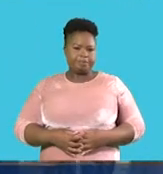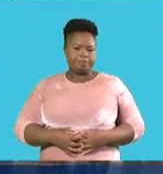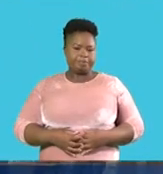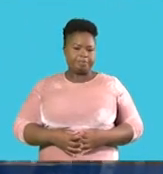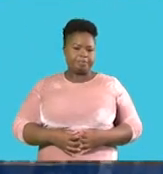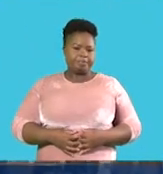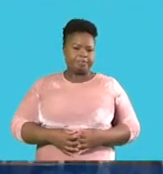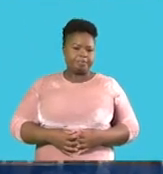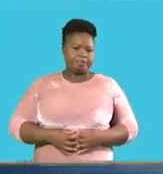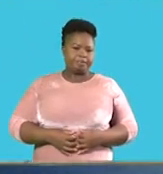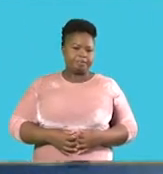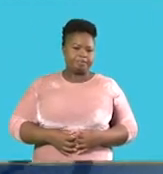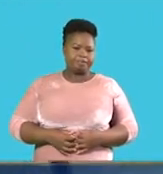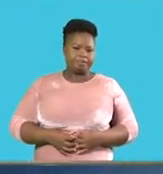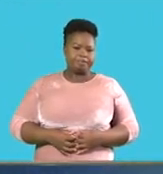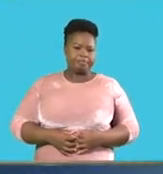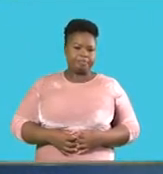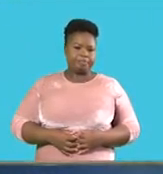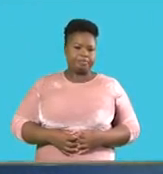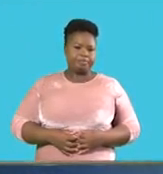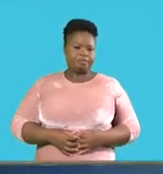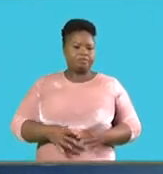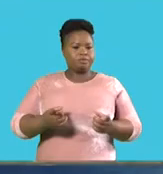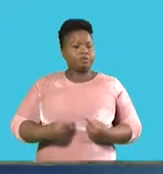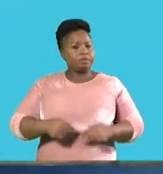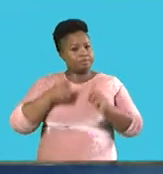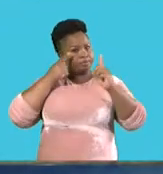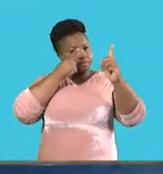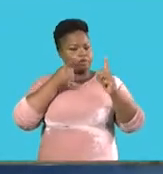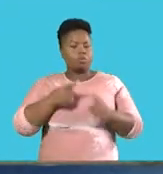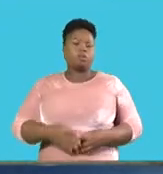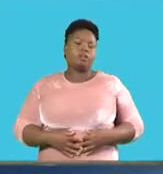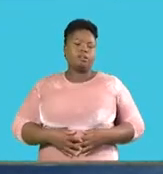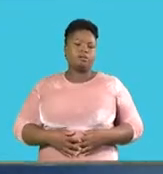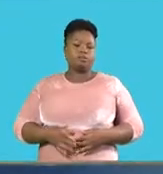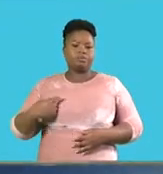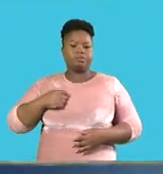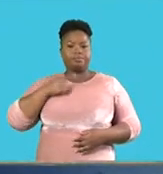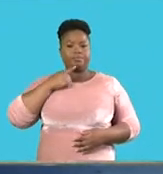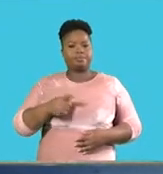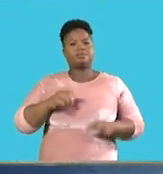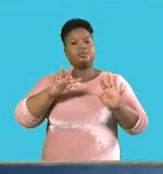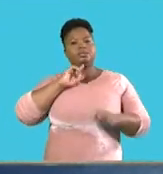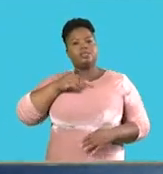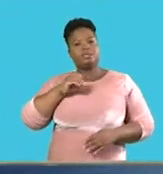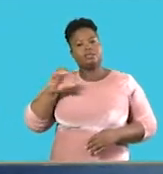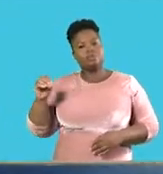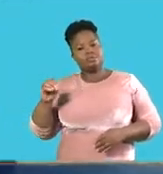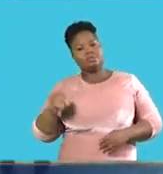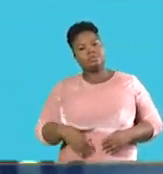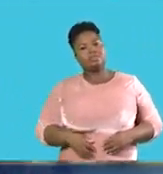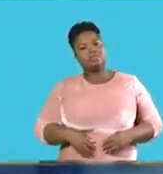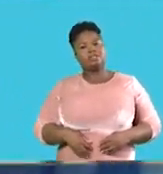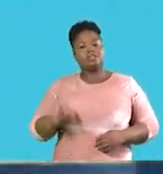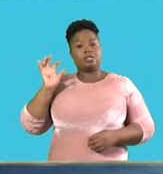healthier society. Or we set ourselves a goal that we wanted to deliver 10,000 netballs and 5,000